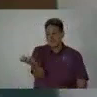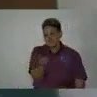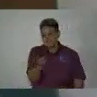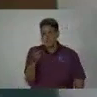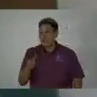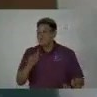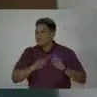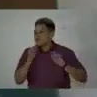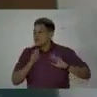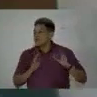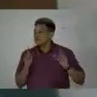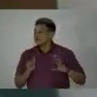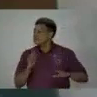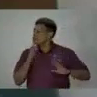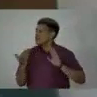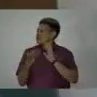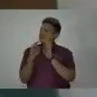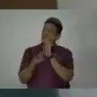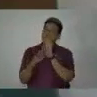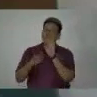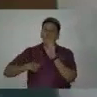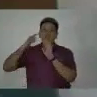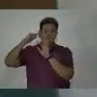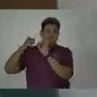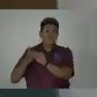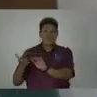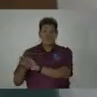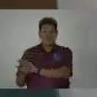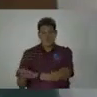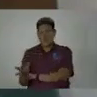But, Madam Speaker, I'm being condemned for following the law.